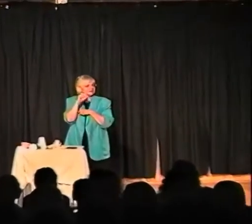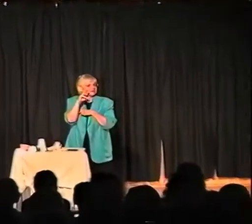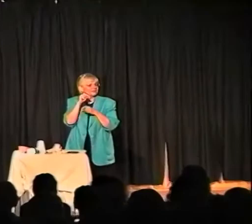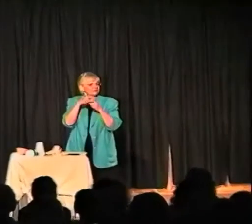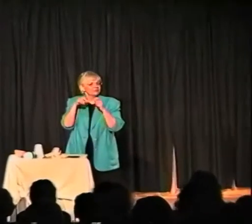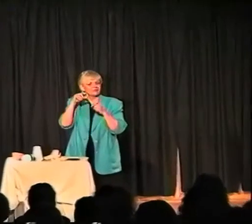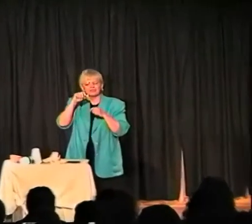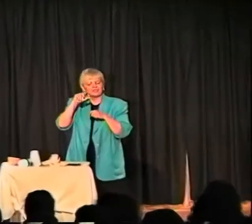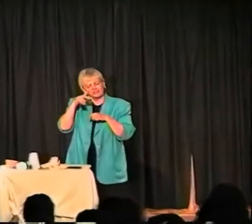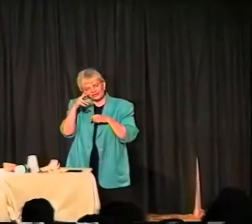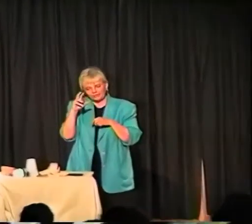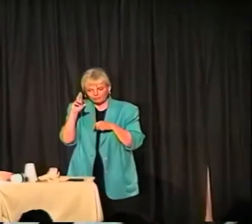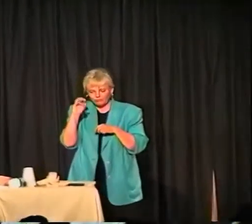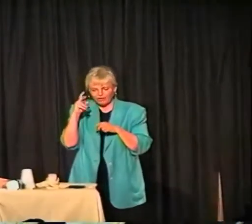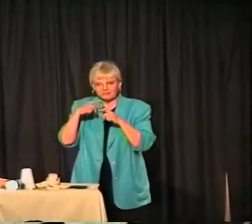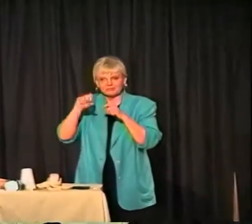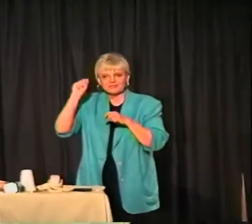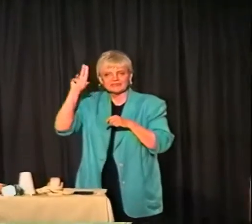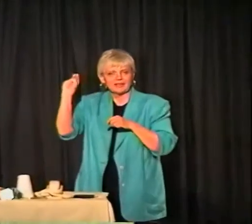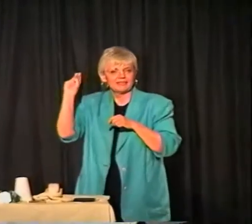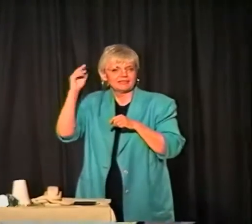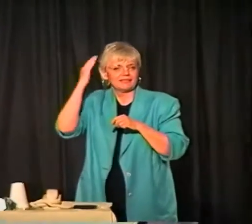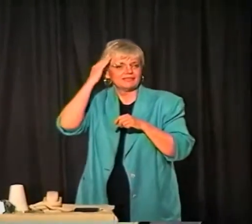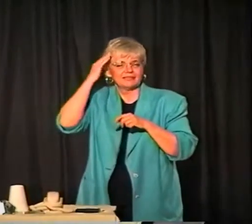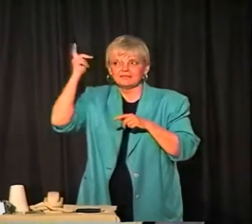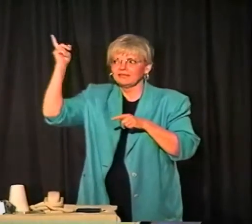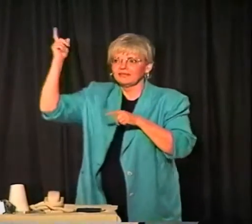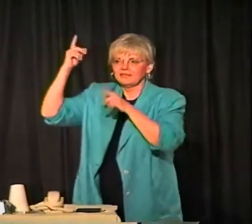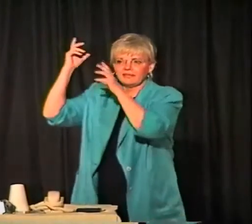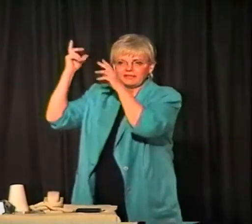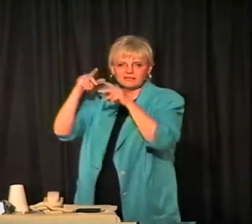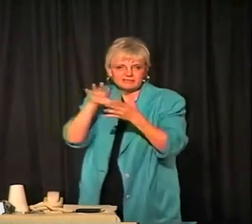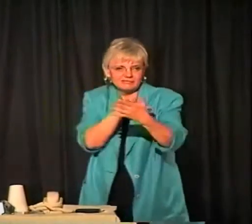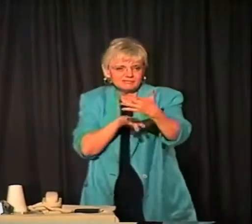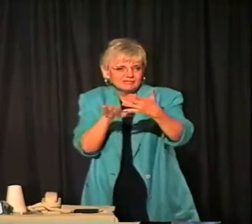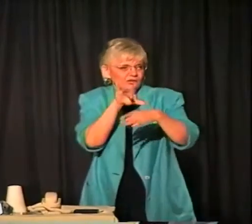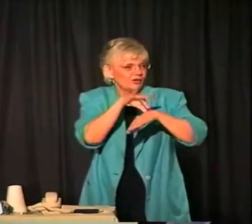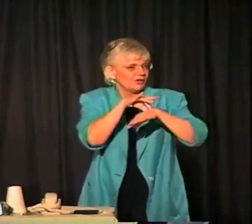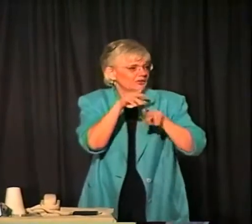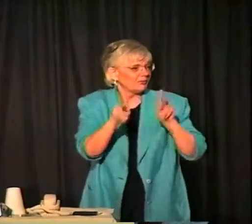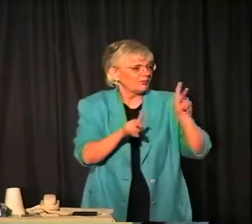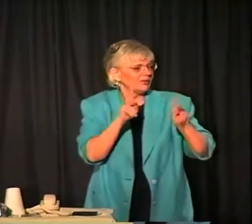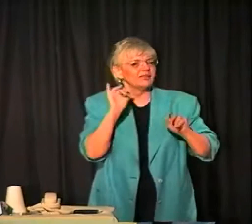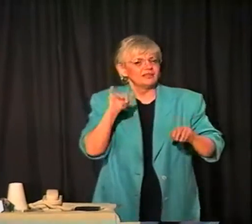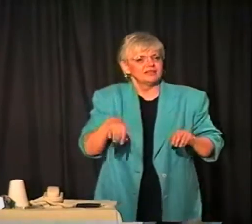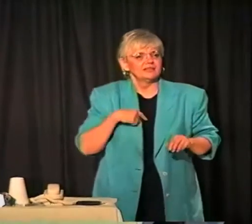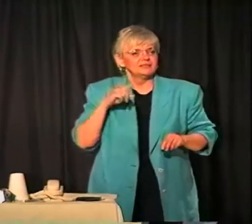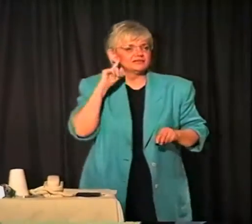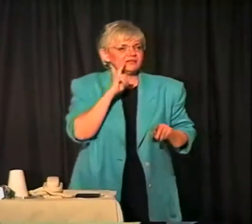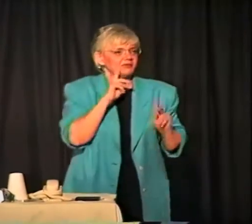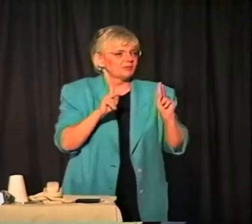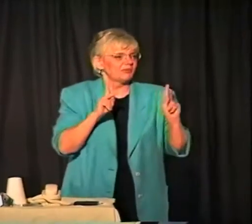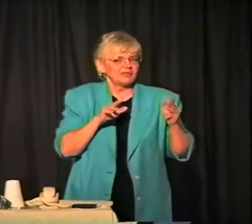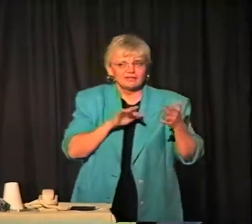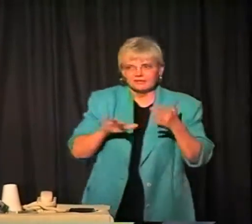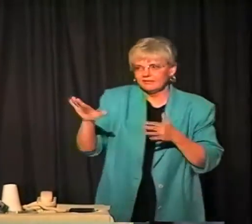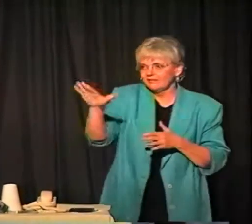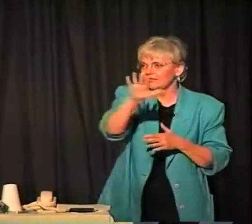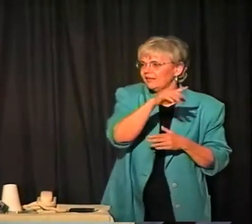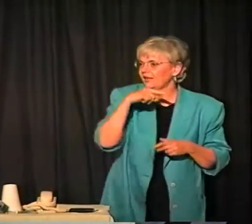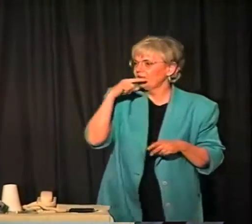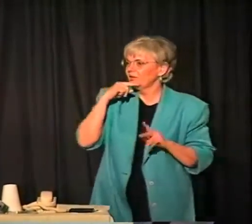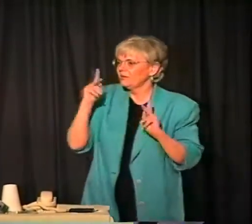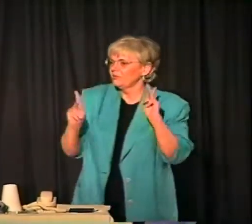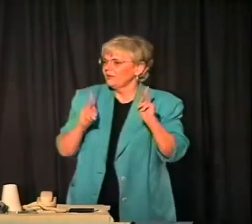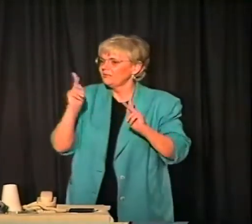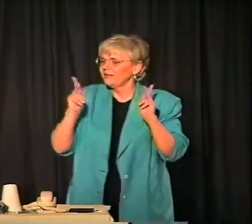Now, when you think about the TV show, I'm sure you're familiar with it, The Third Rock from the Sun. The aliens arrive on Earth and do their studies of